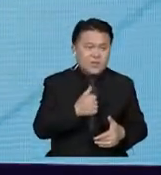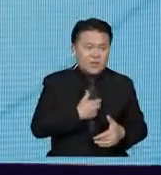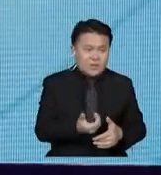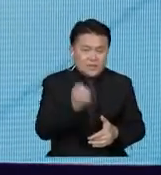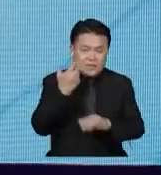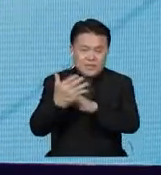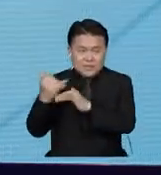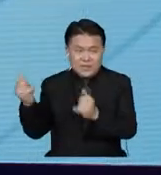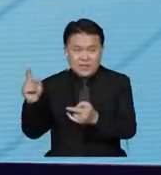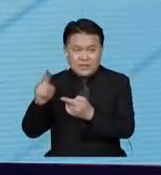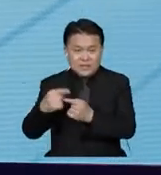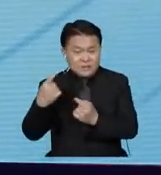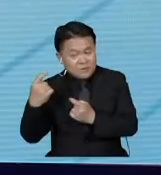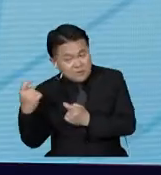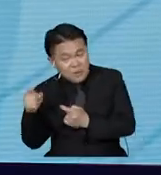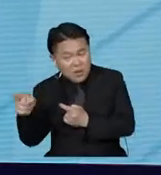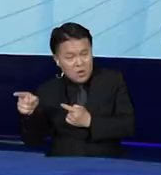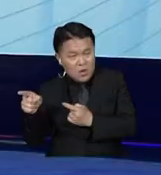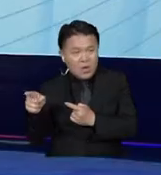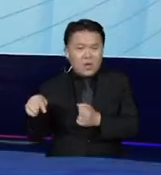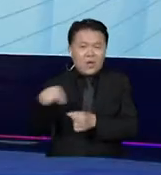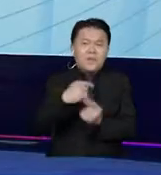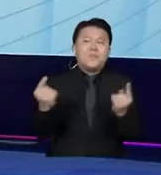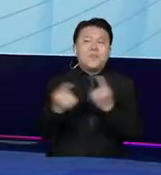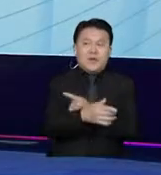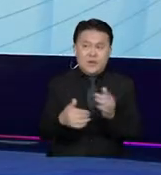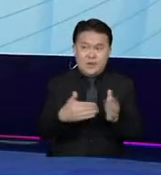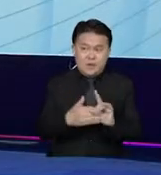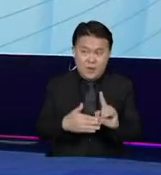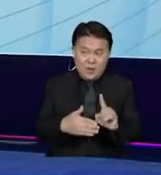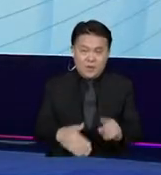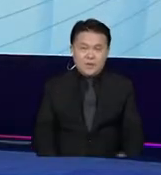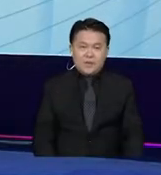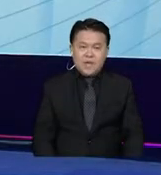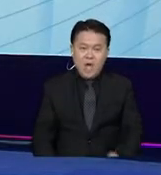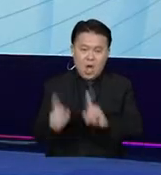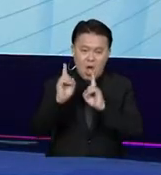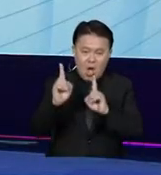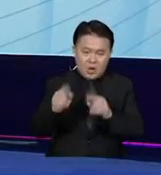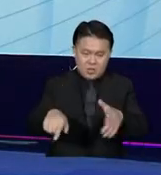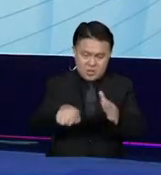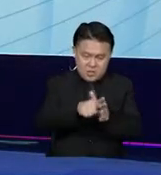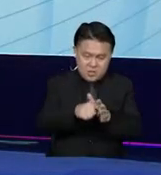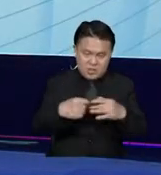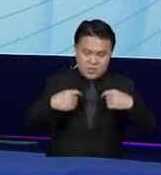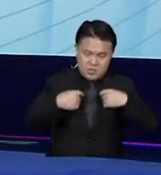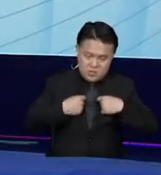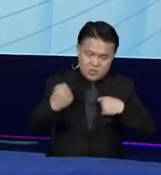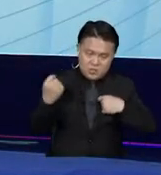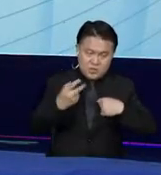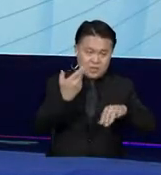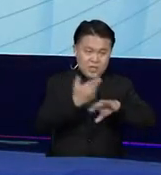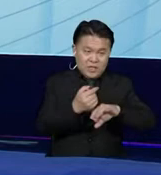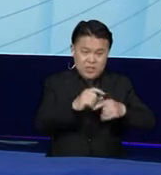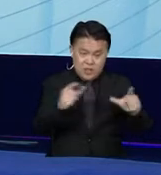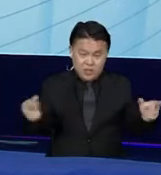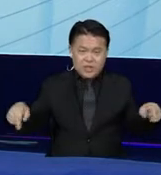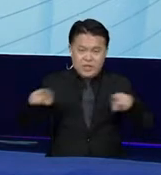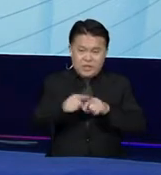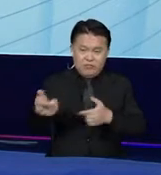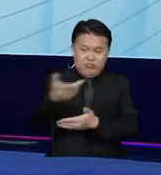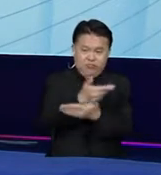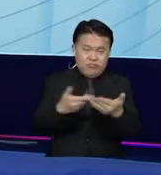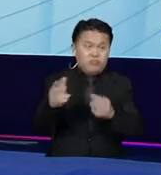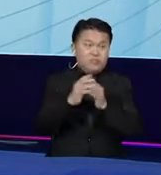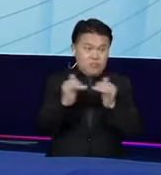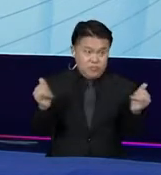picture. It means that groups that share a language, a religion, a style of dress, or some other feature, they can interact to